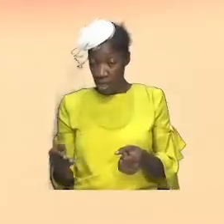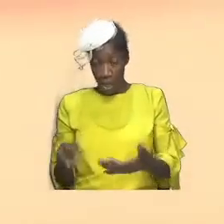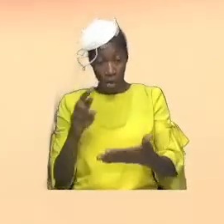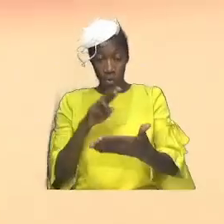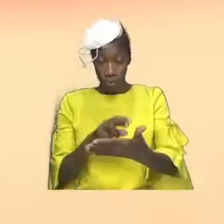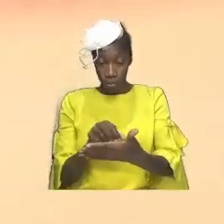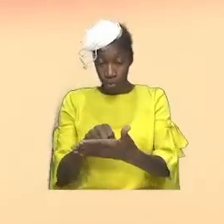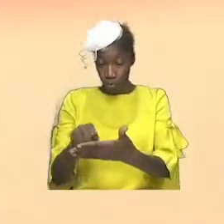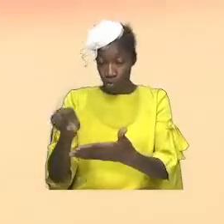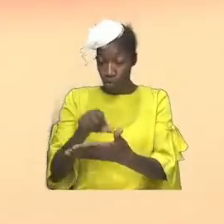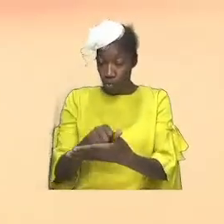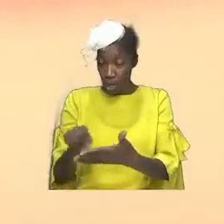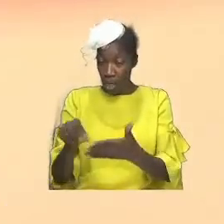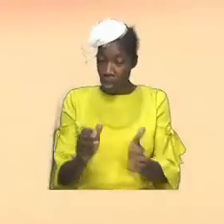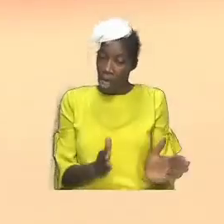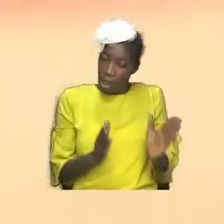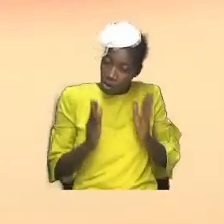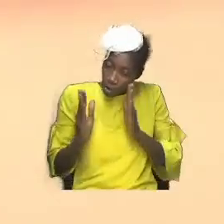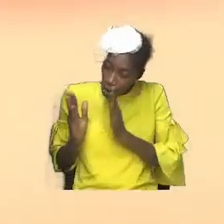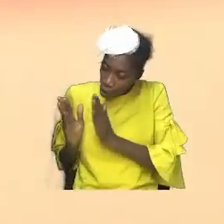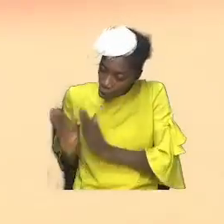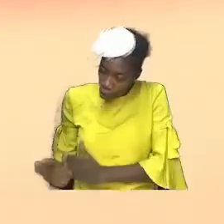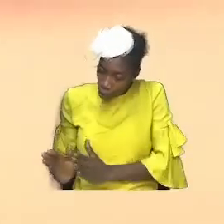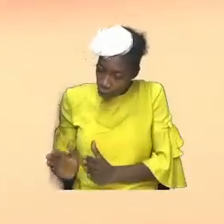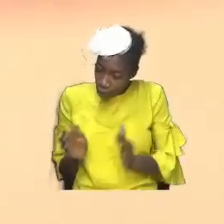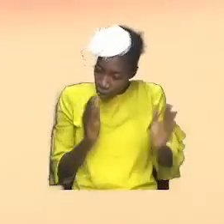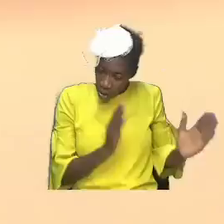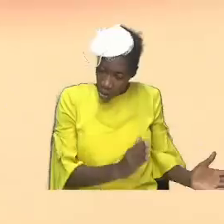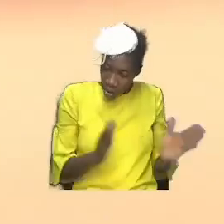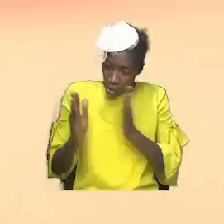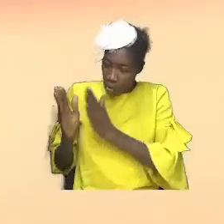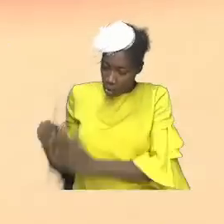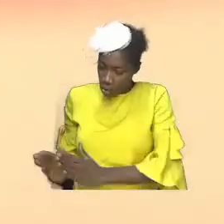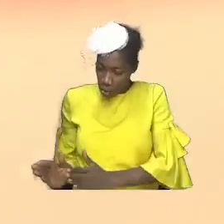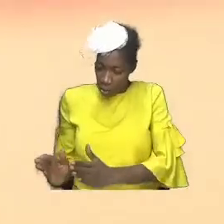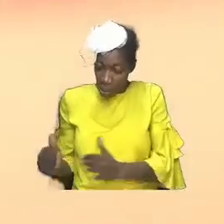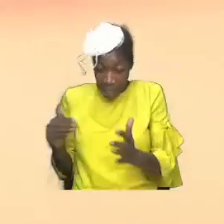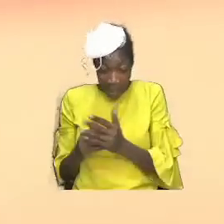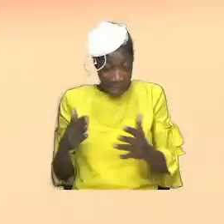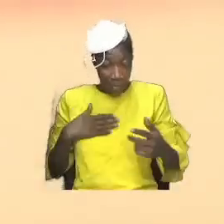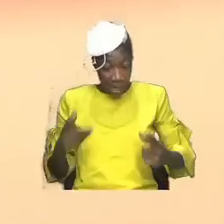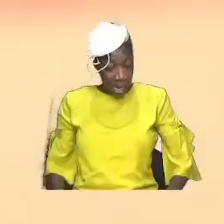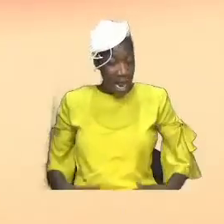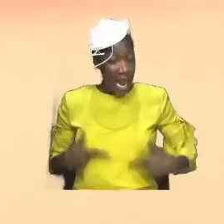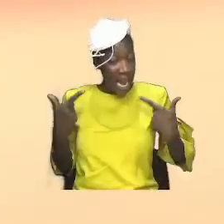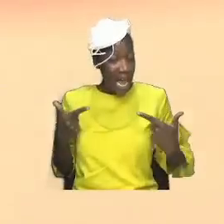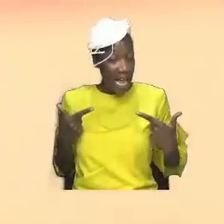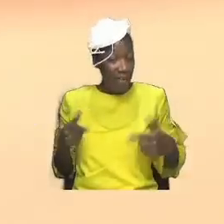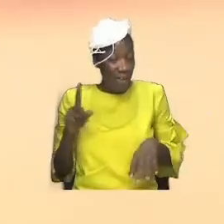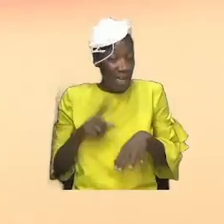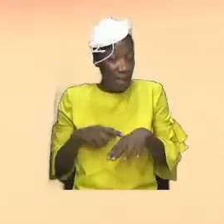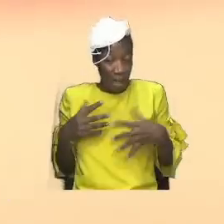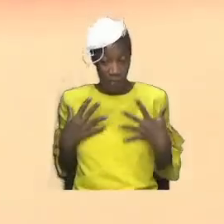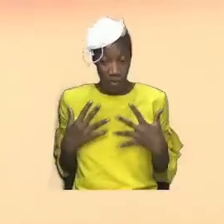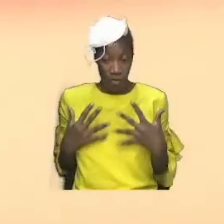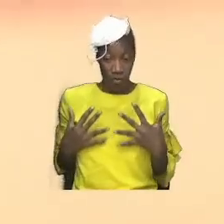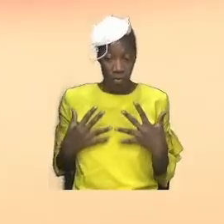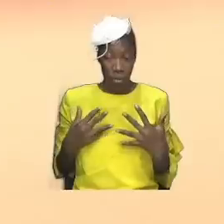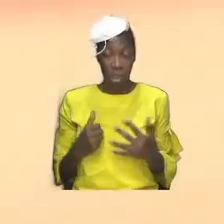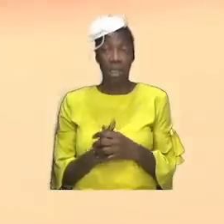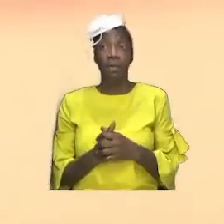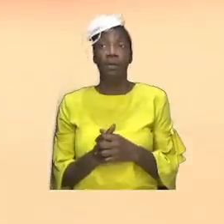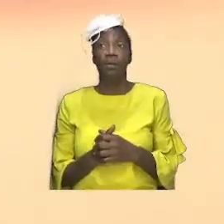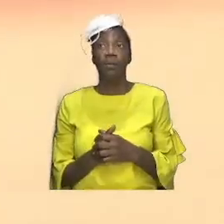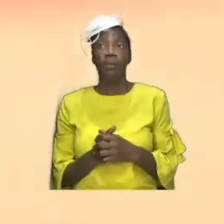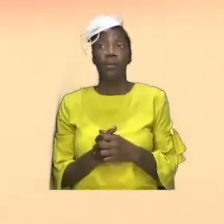and try to order and reorder my life. But this is a time for trembling.